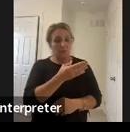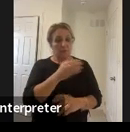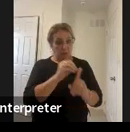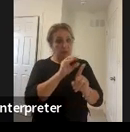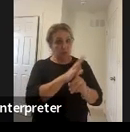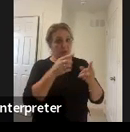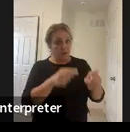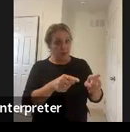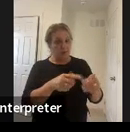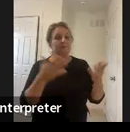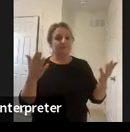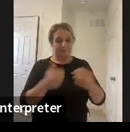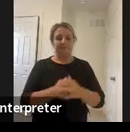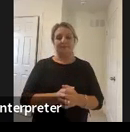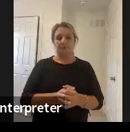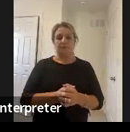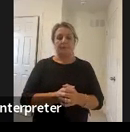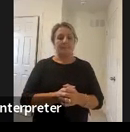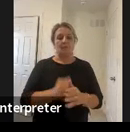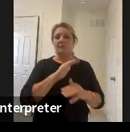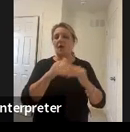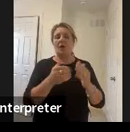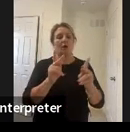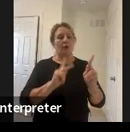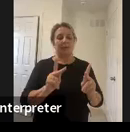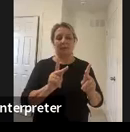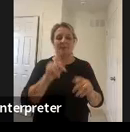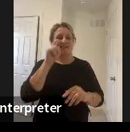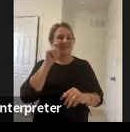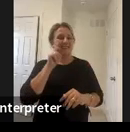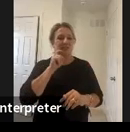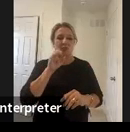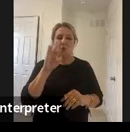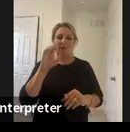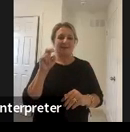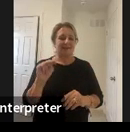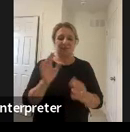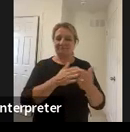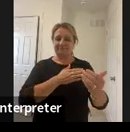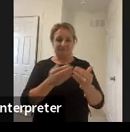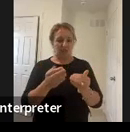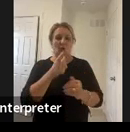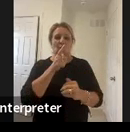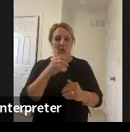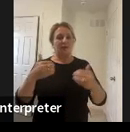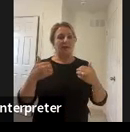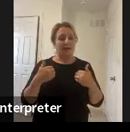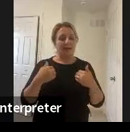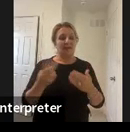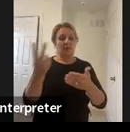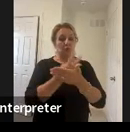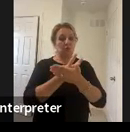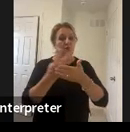exposed. All people of any sexual orientation who have had at least 2